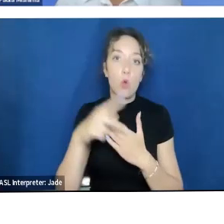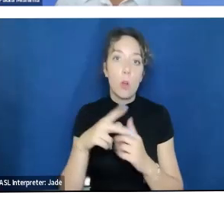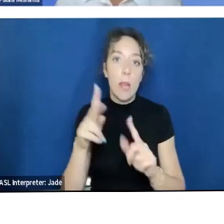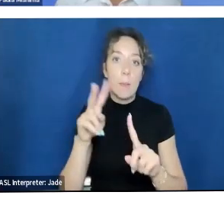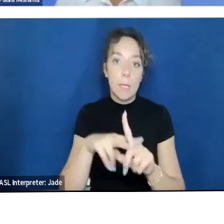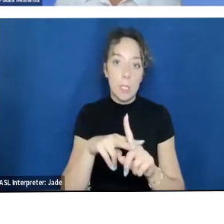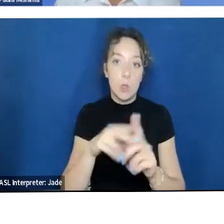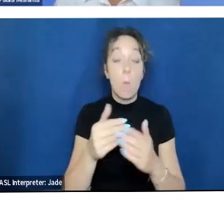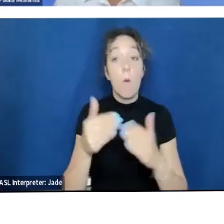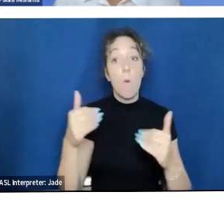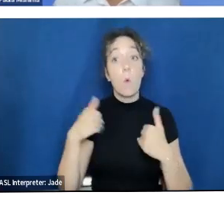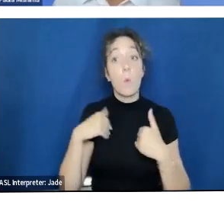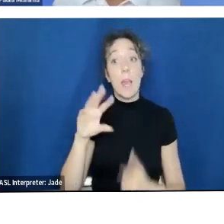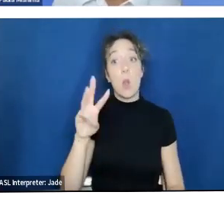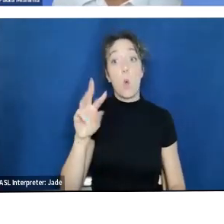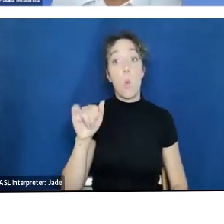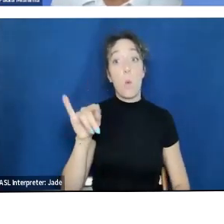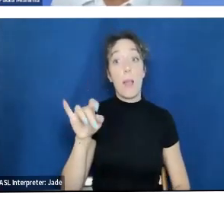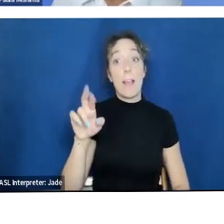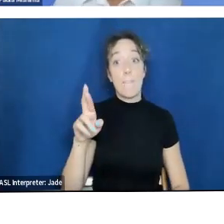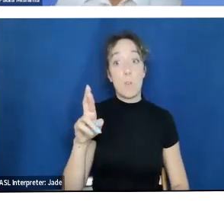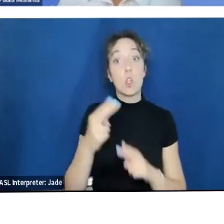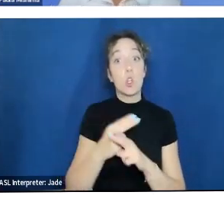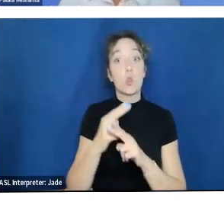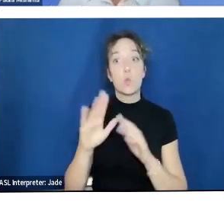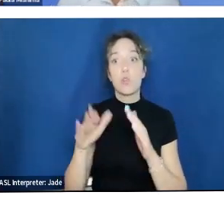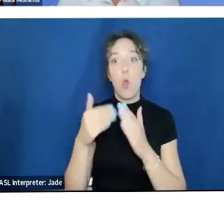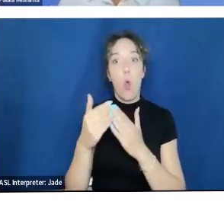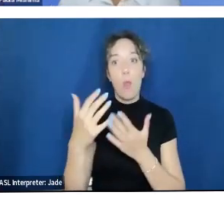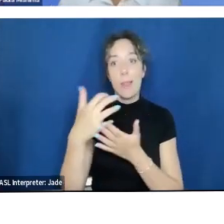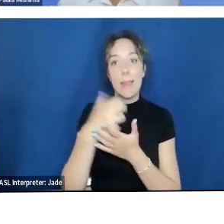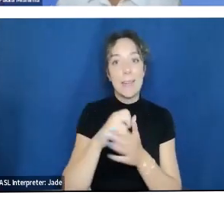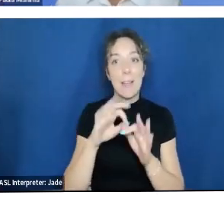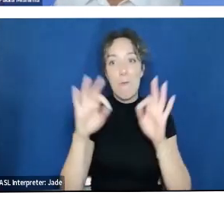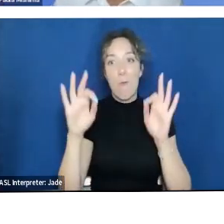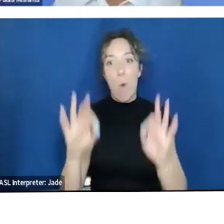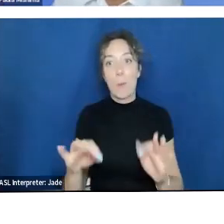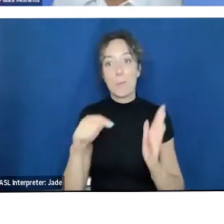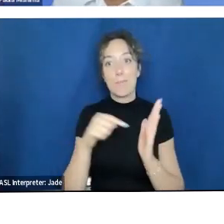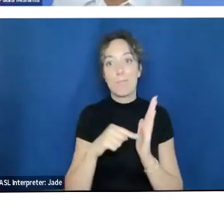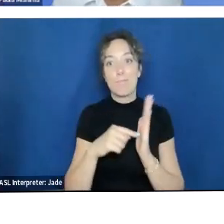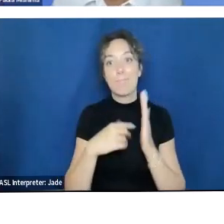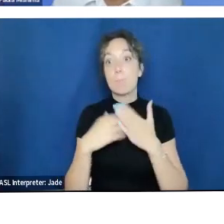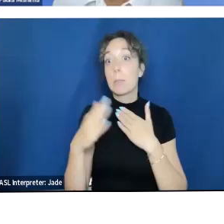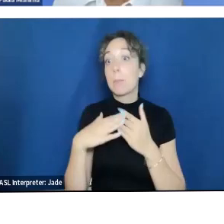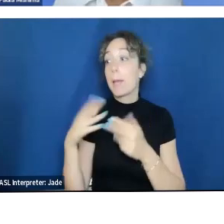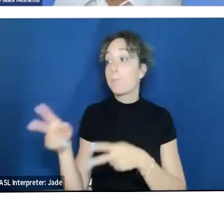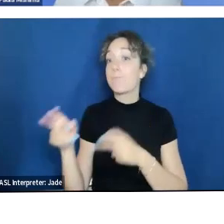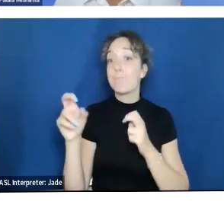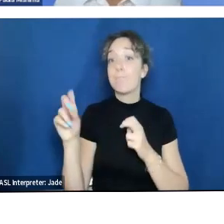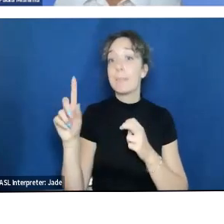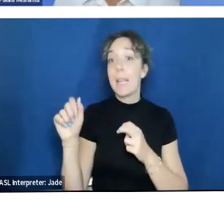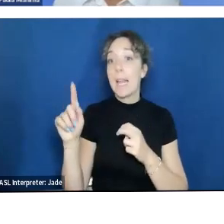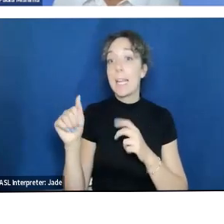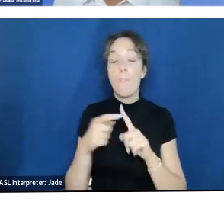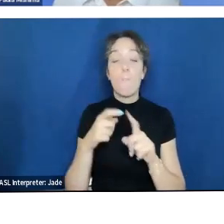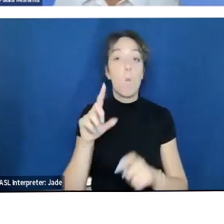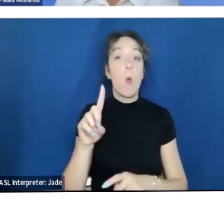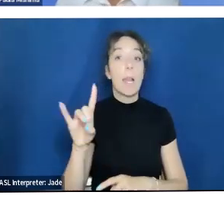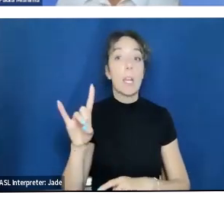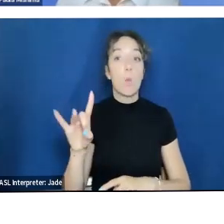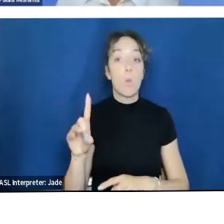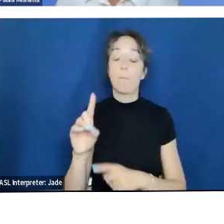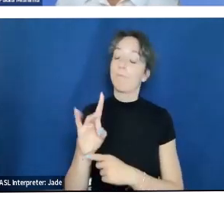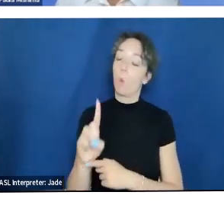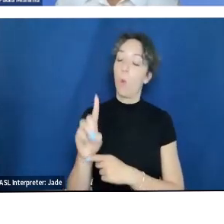had a waiver and we were able to use all income forms, it didn't matter. We can just take data out of 181. But now we